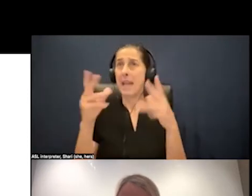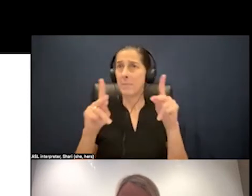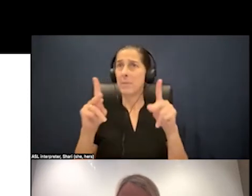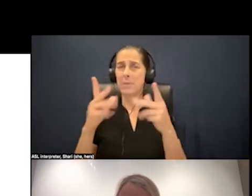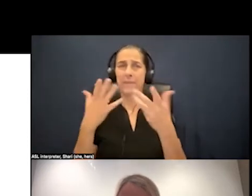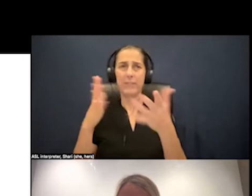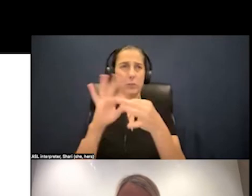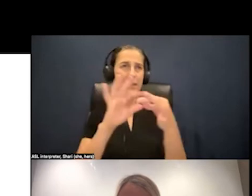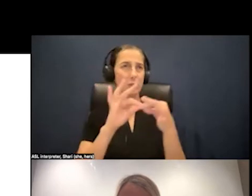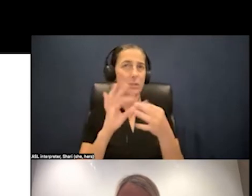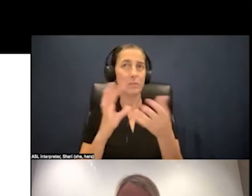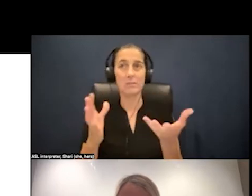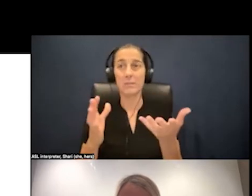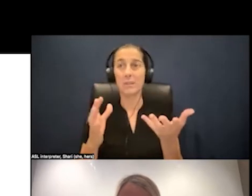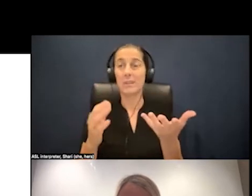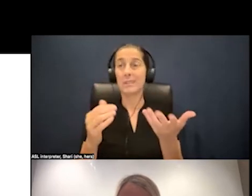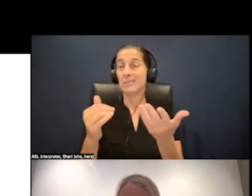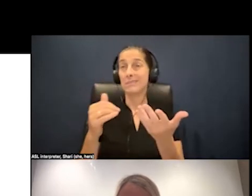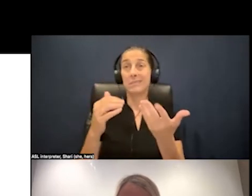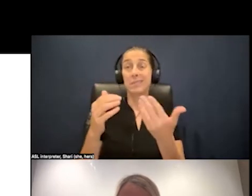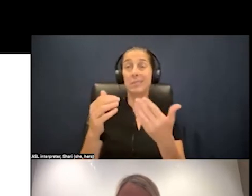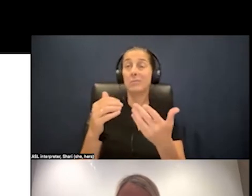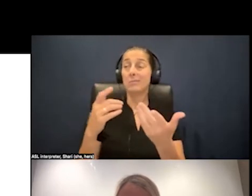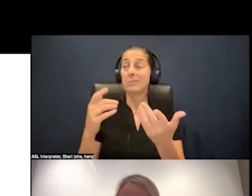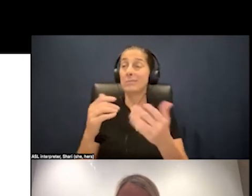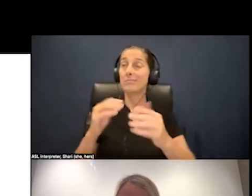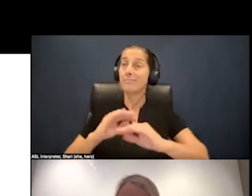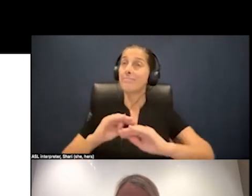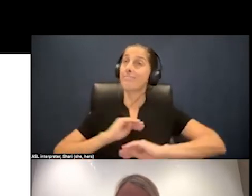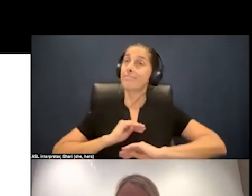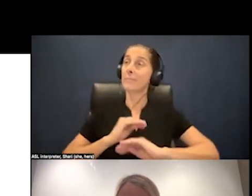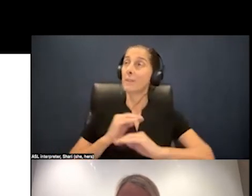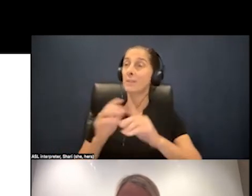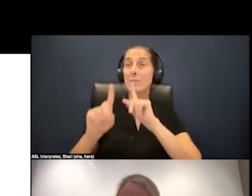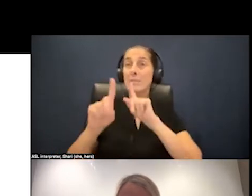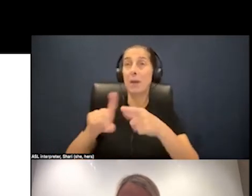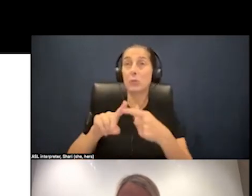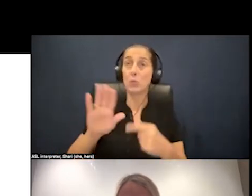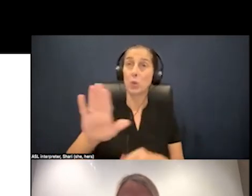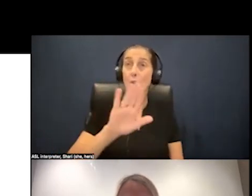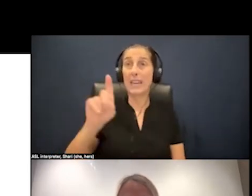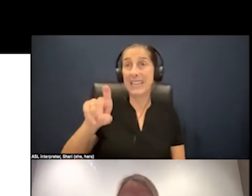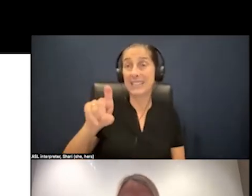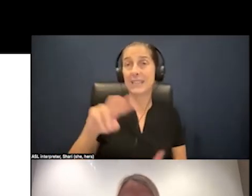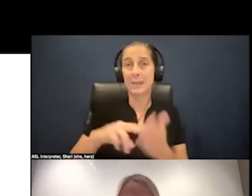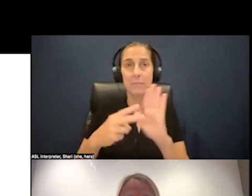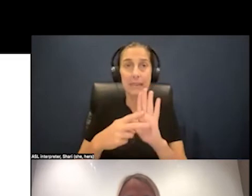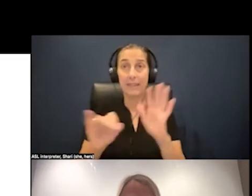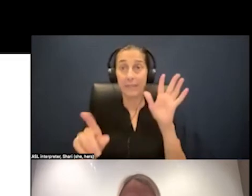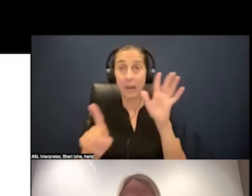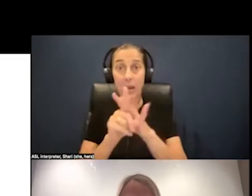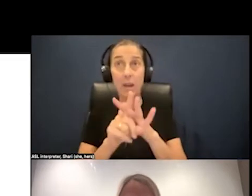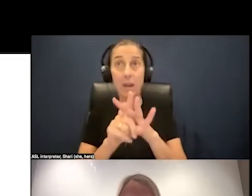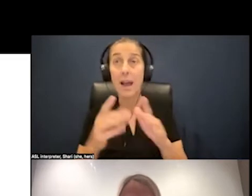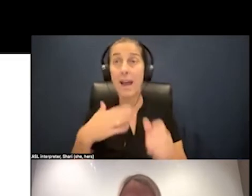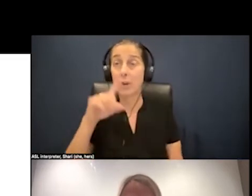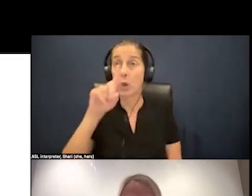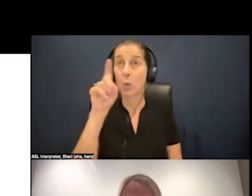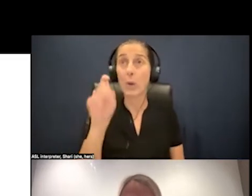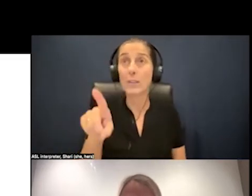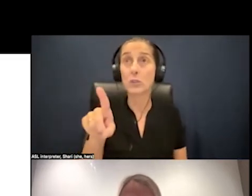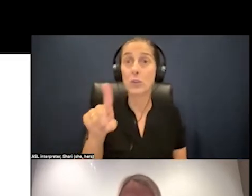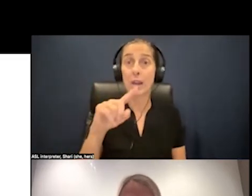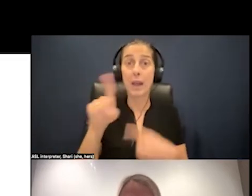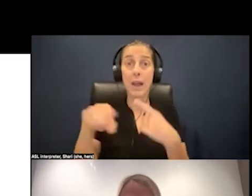to do things like getting appointments, getting a hold of your care team or your clinician when you need it, when you have a question about